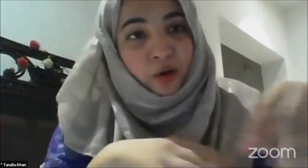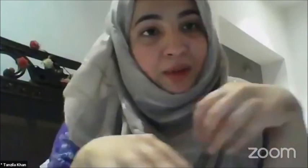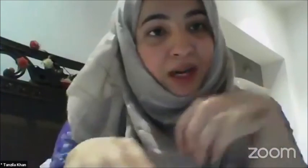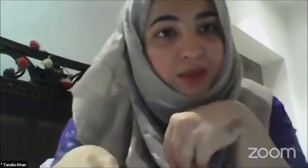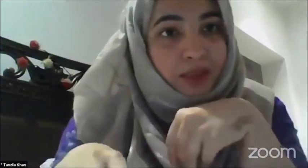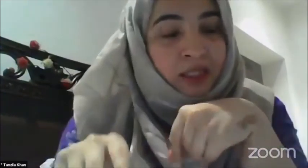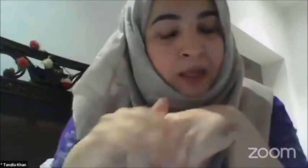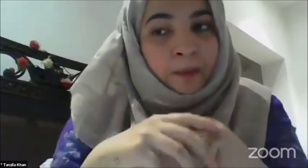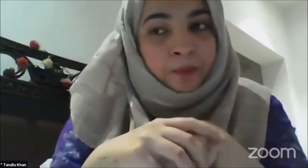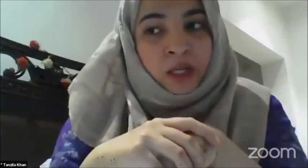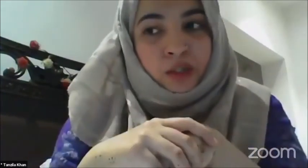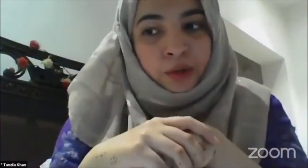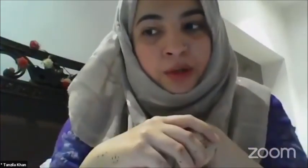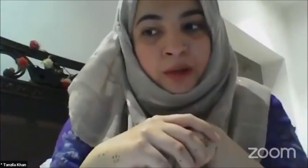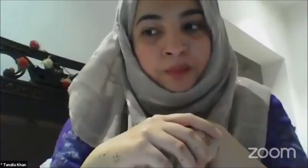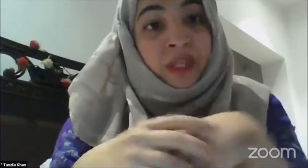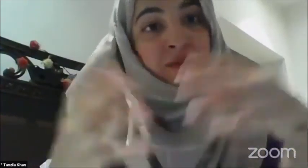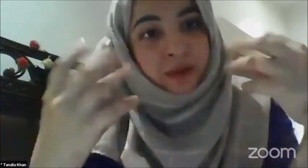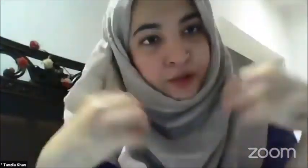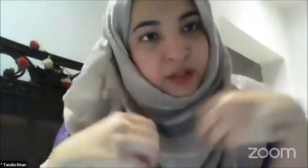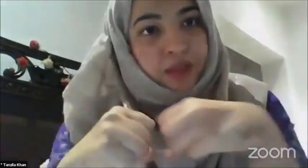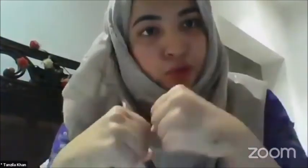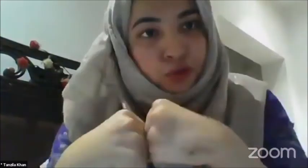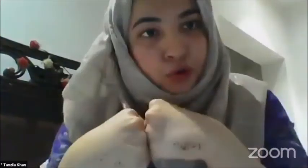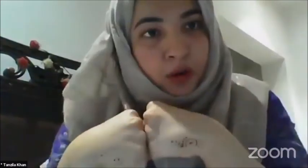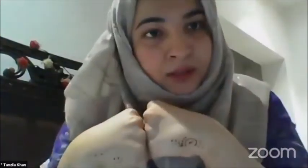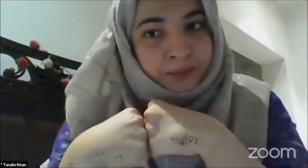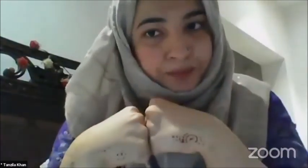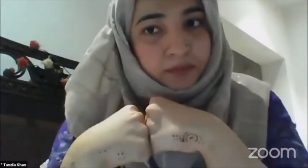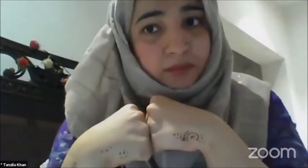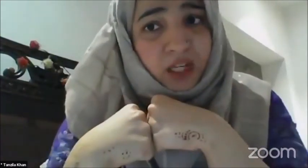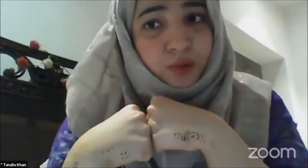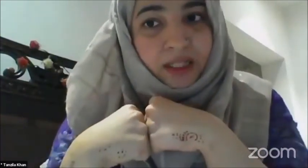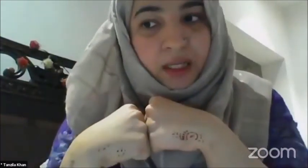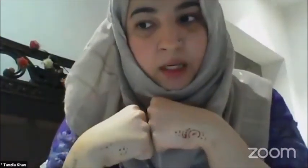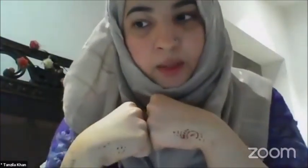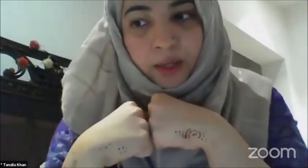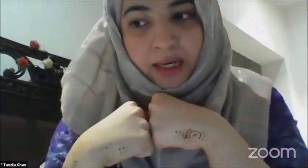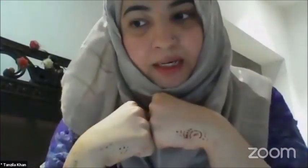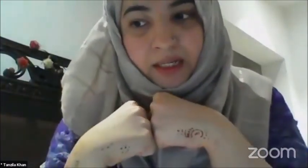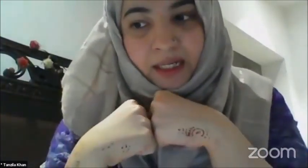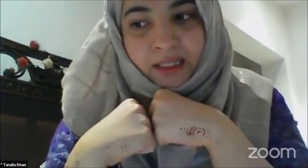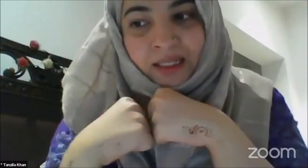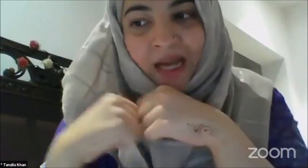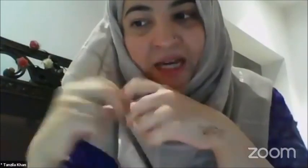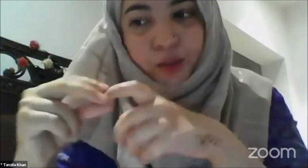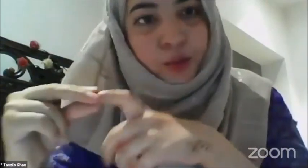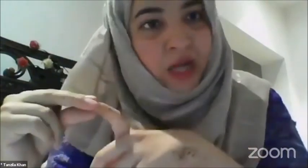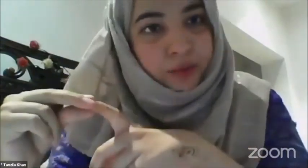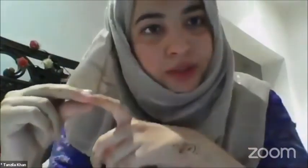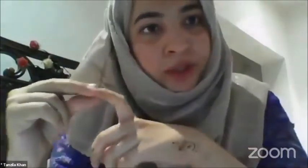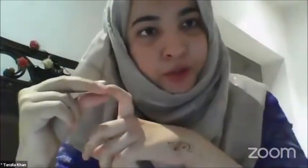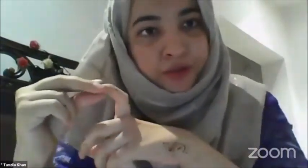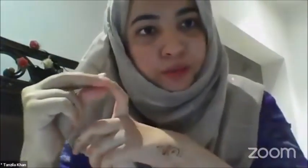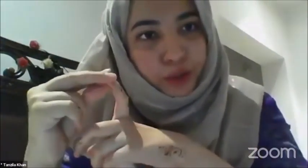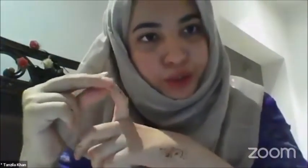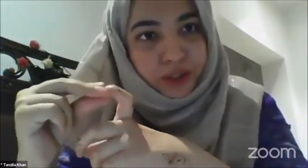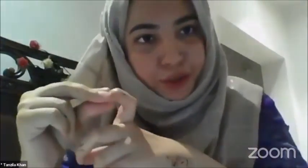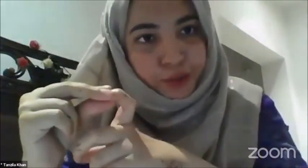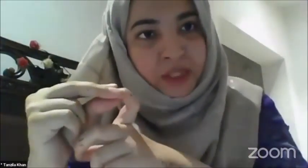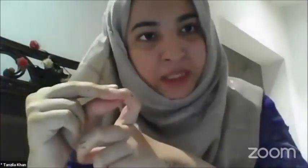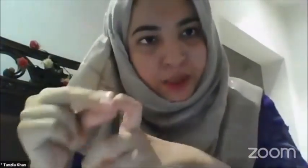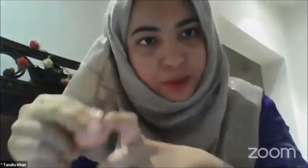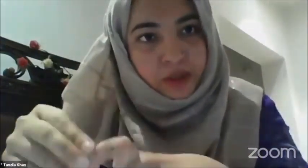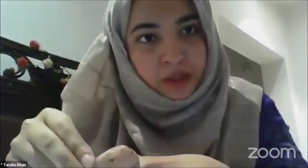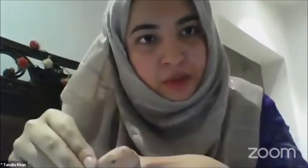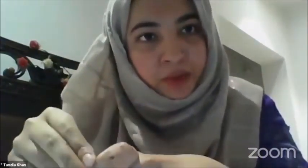children or my husband. So then we would receive those calls. So I think girly things had to counter a lot of emotional